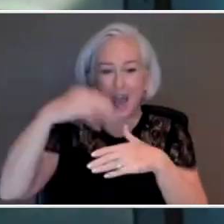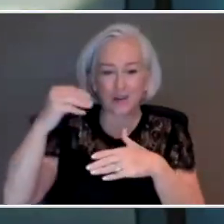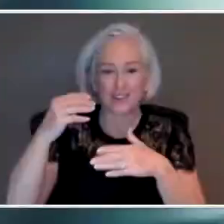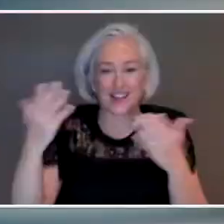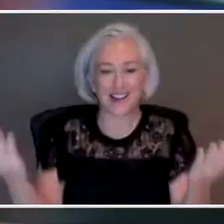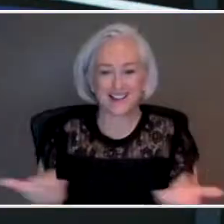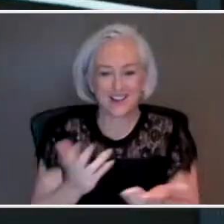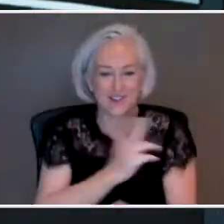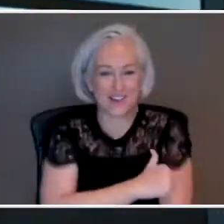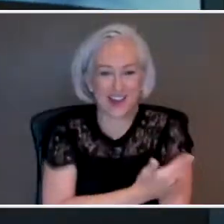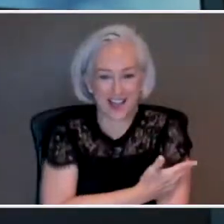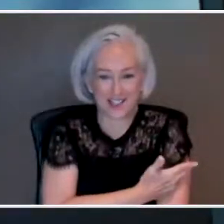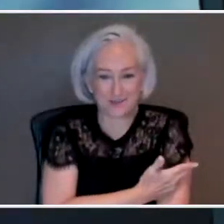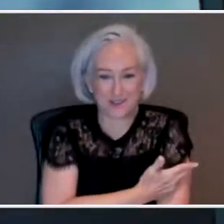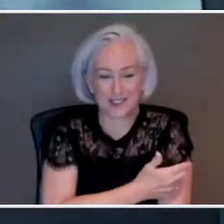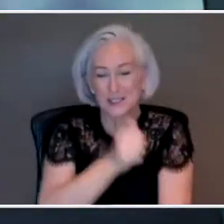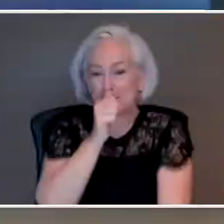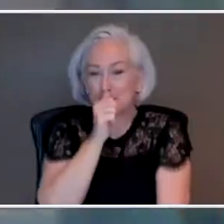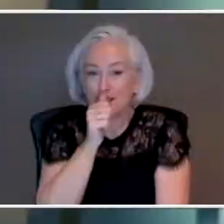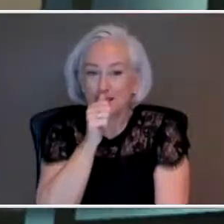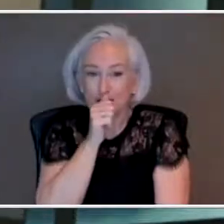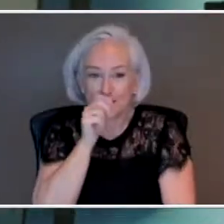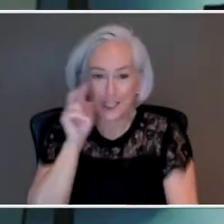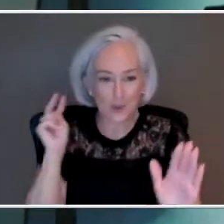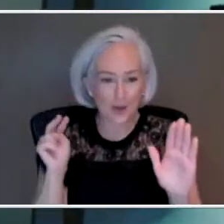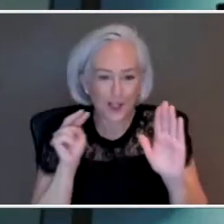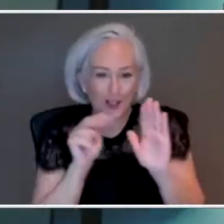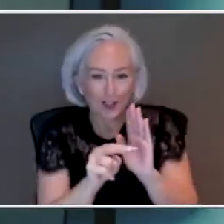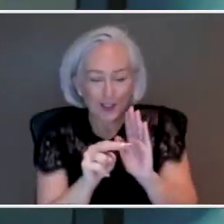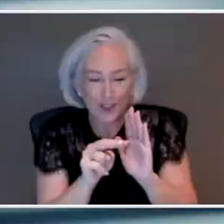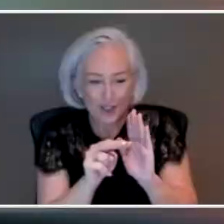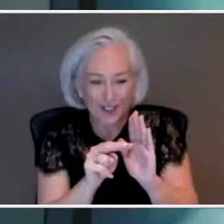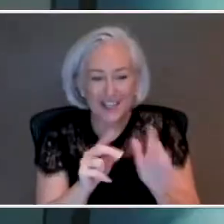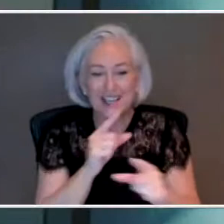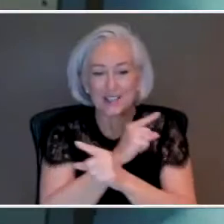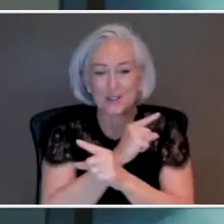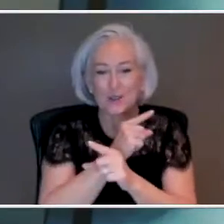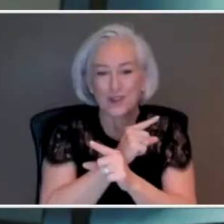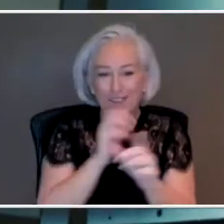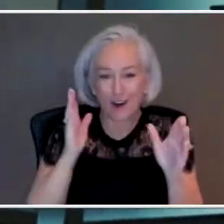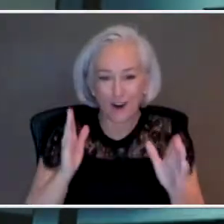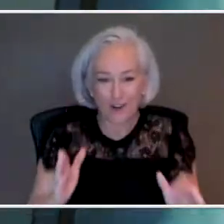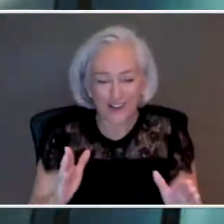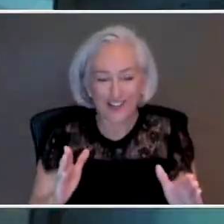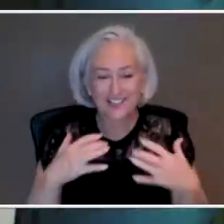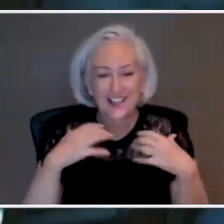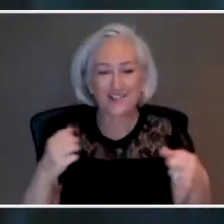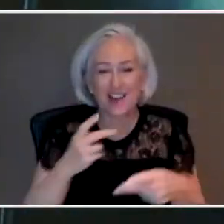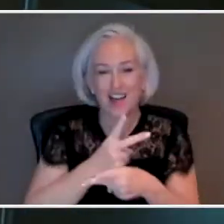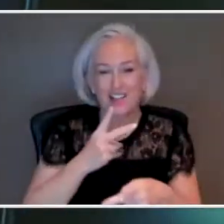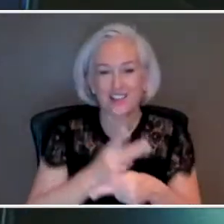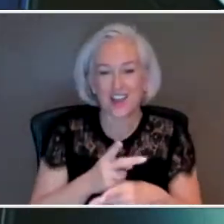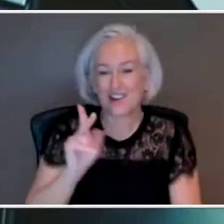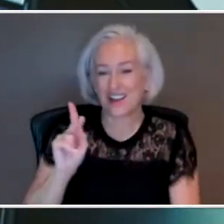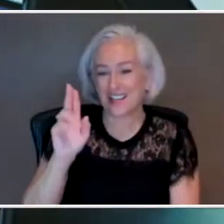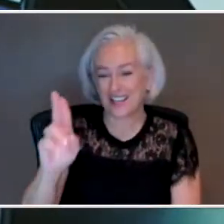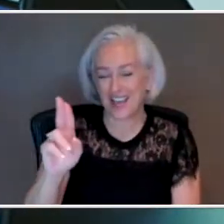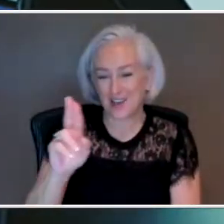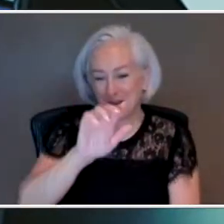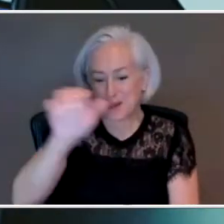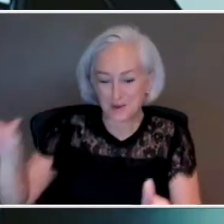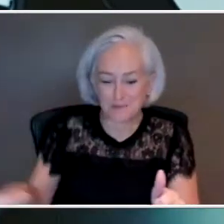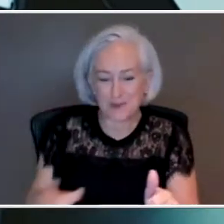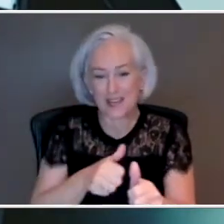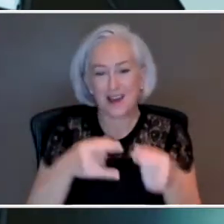Now for a secret look into the guardians of healthcare at the University of Kansas Health System. Let's go behind